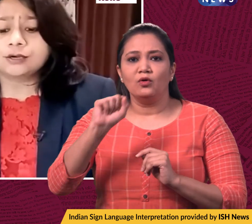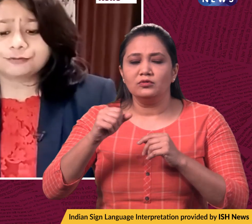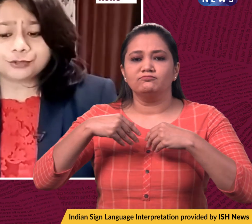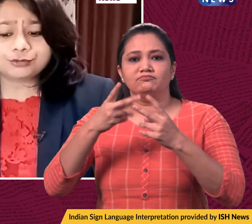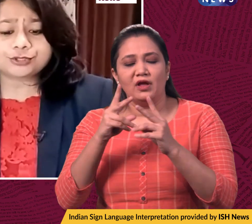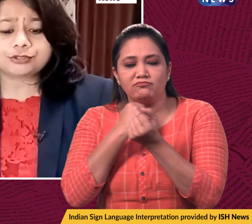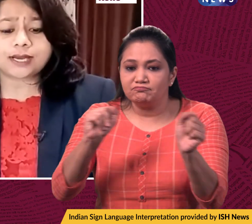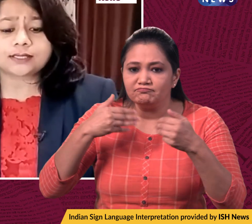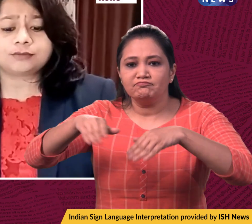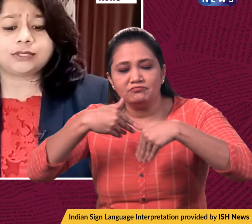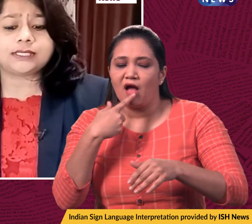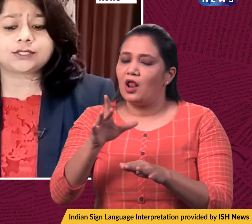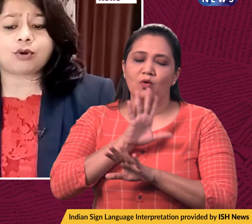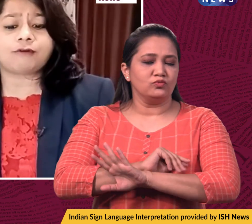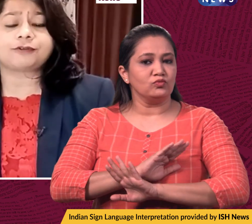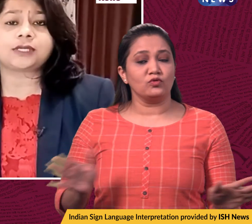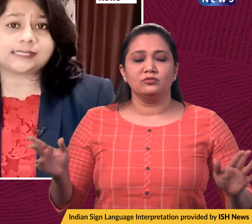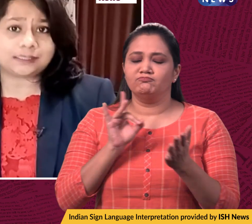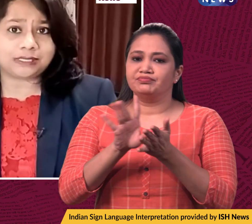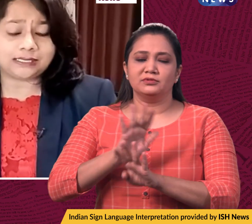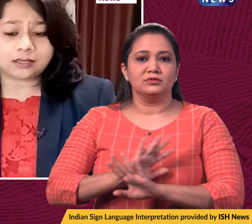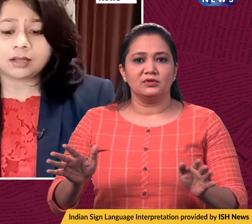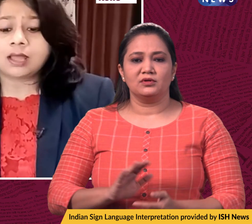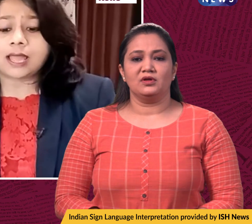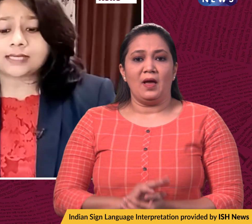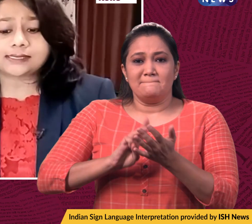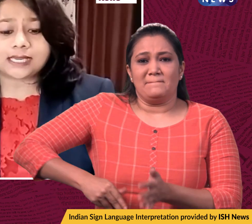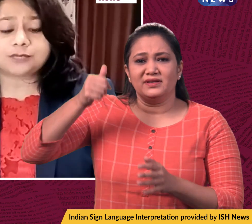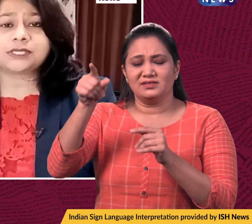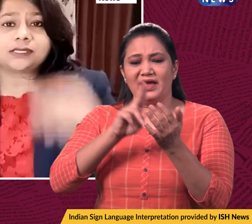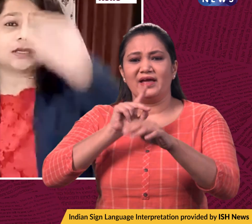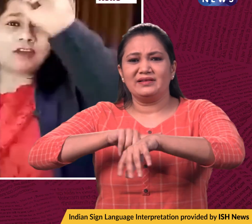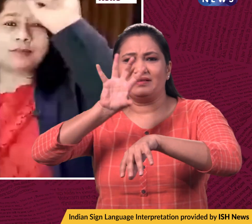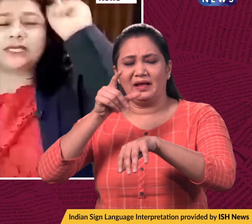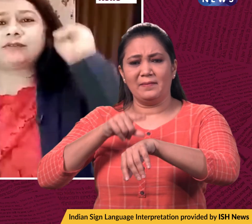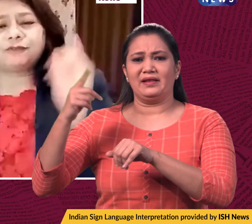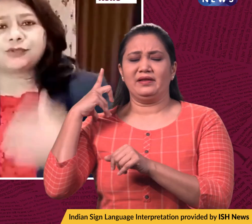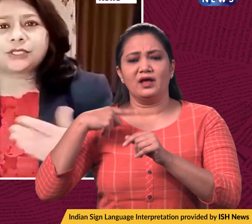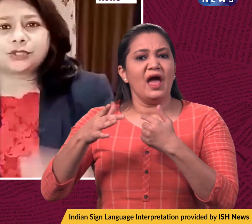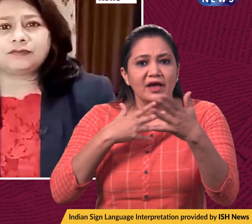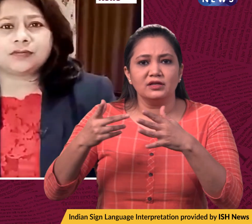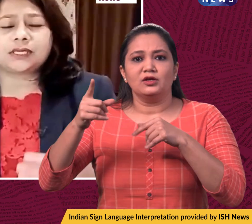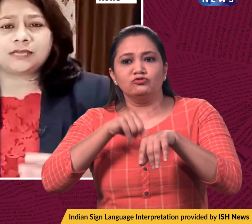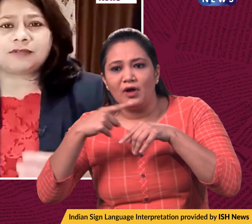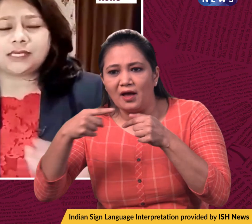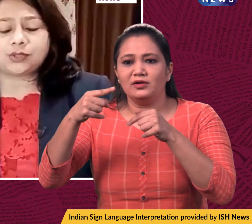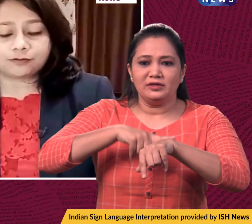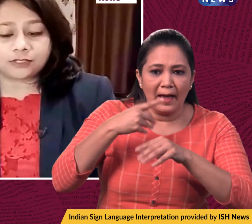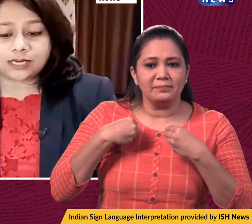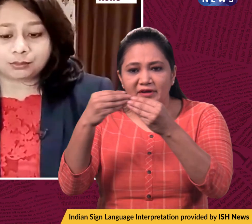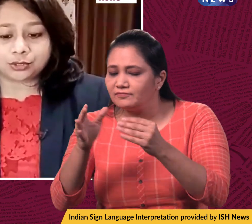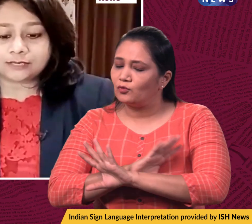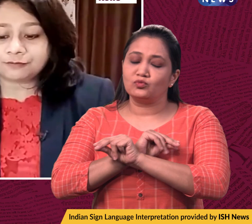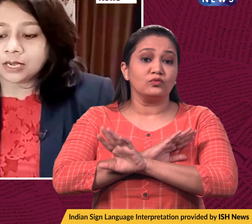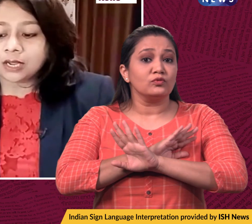today refused to direct the release of NCP leader and State Minister Nawab Malik, refusing to give any sort